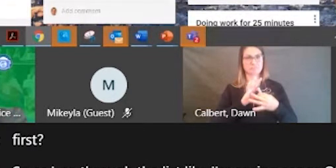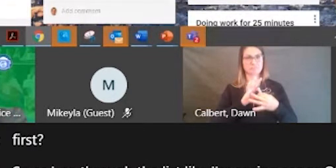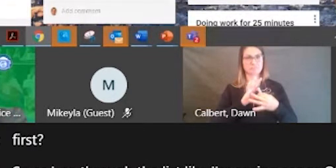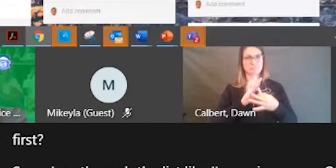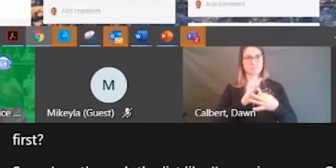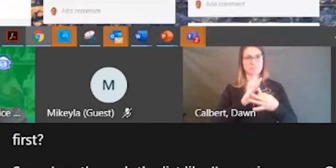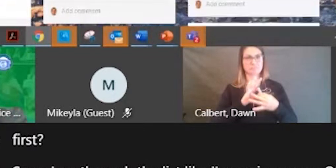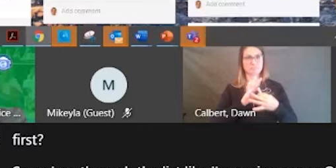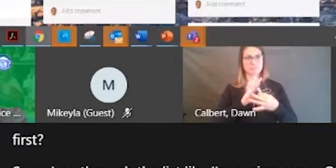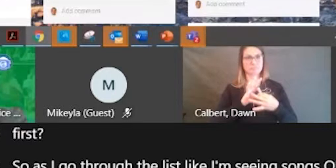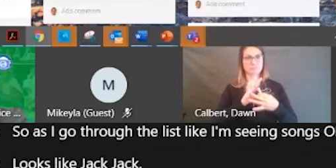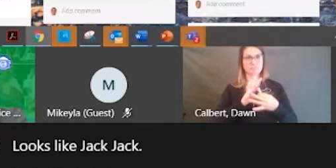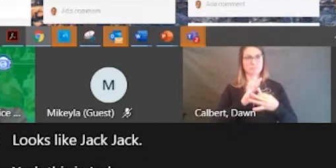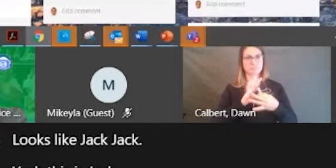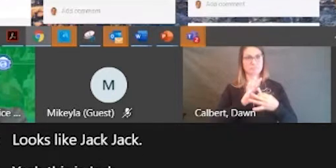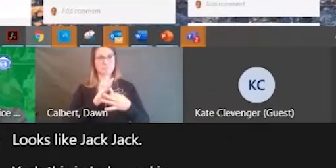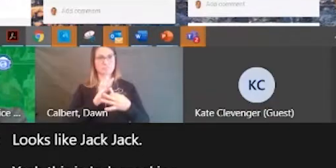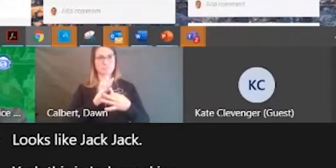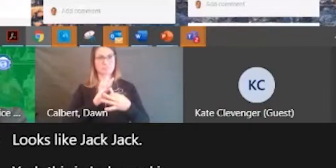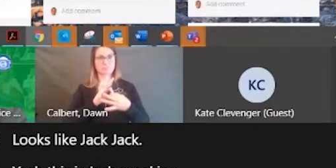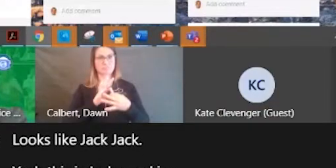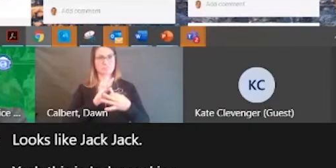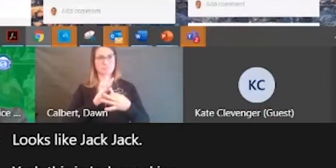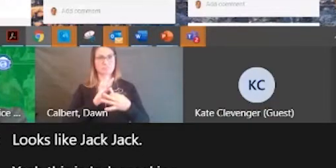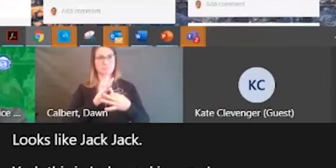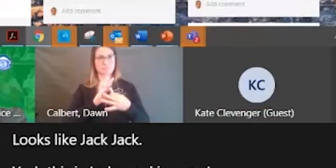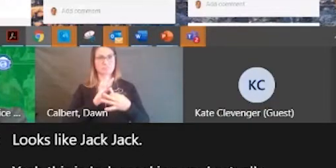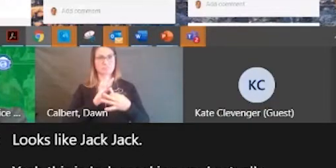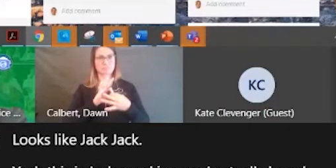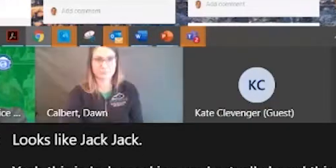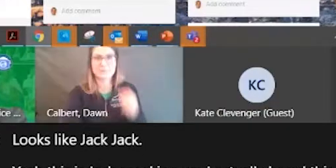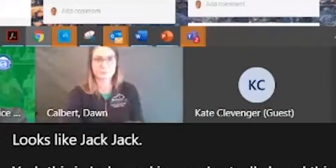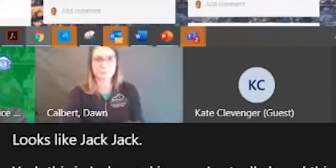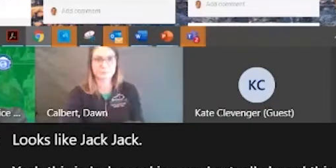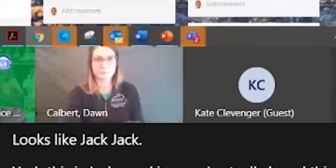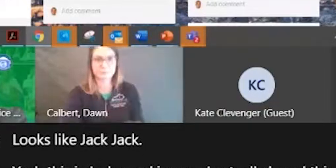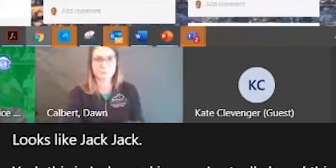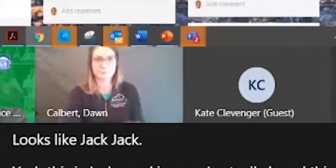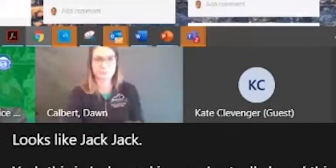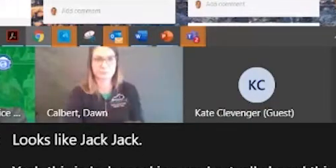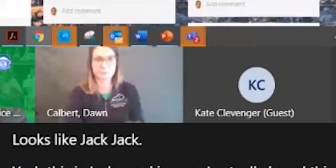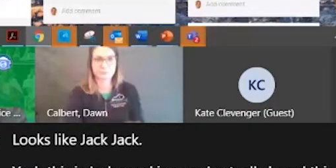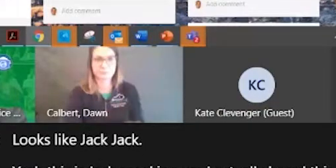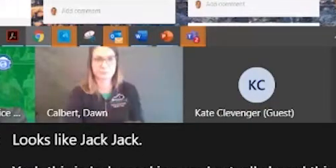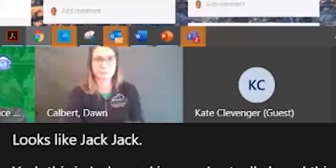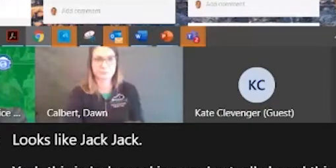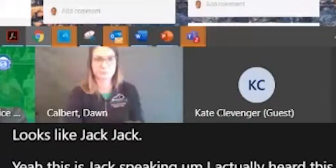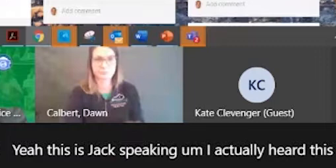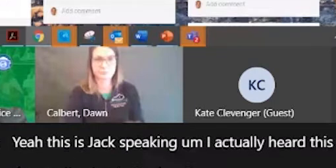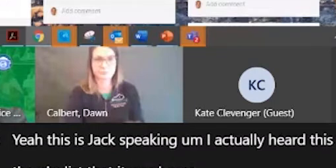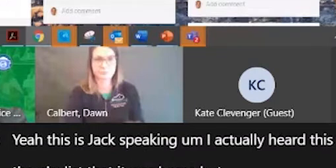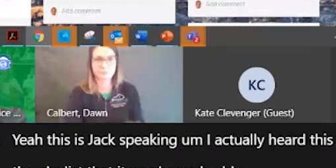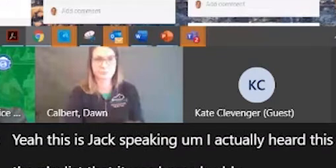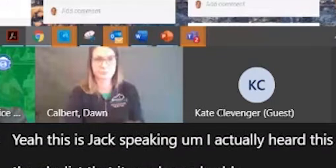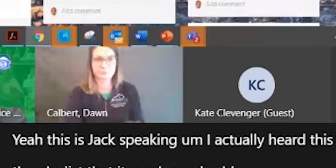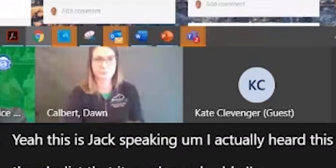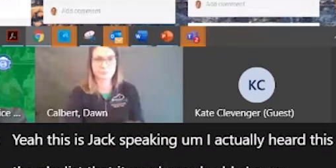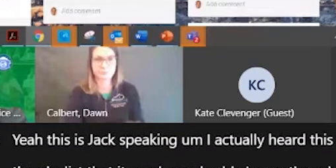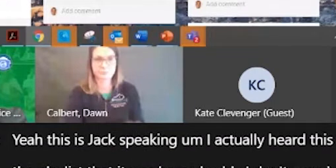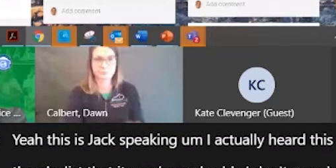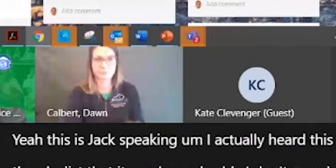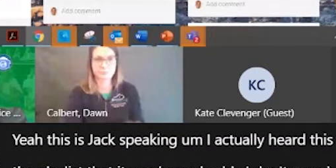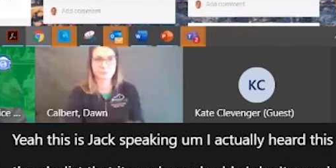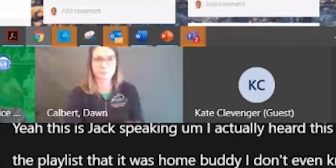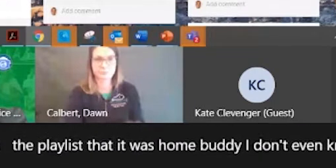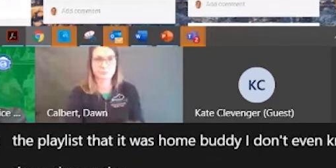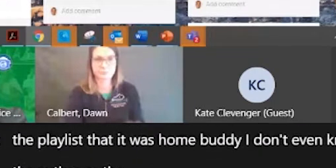Yeah, hi, this is Jack speaking. I actually heard this song on a playlist it was Home Buddy. I don't even know who the author